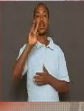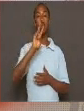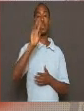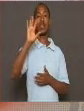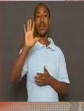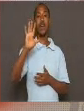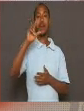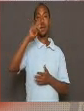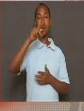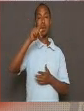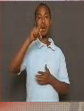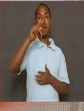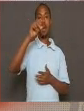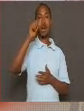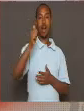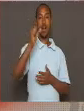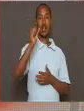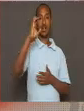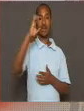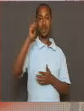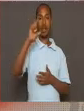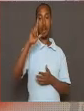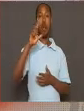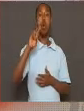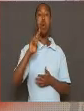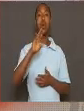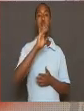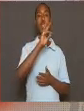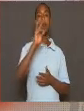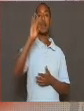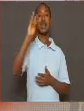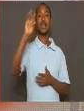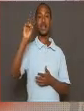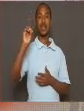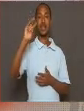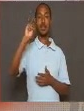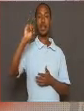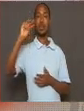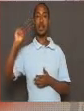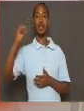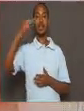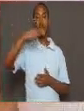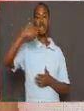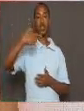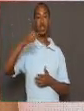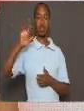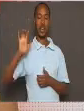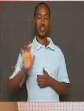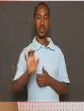101,325 pascals, or 760 millimeters of mercury pressure.